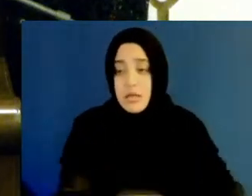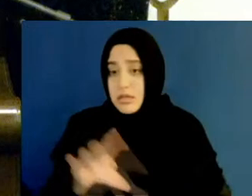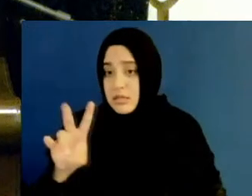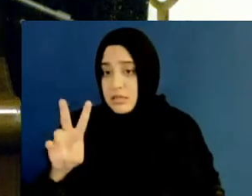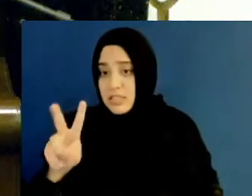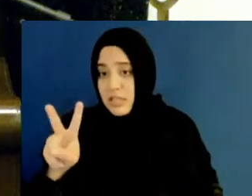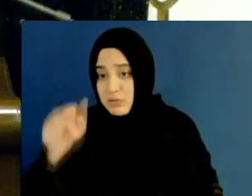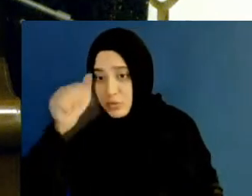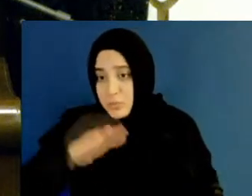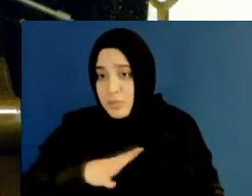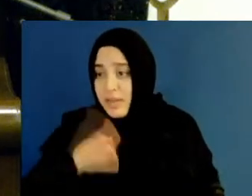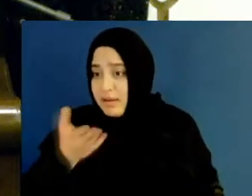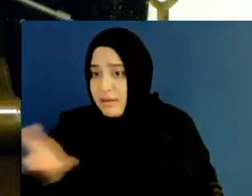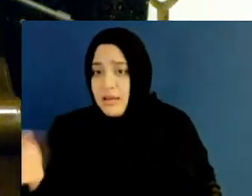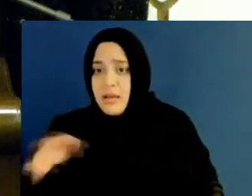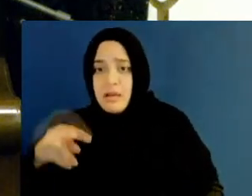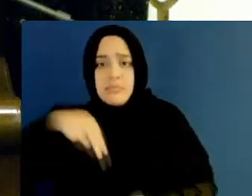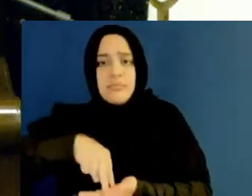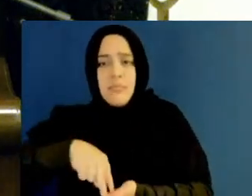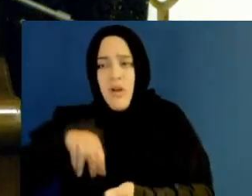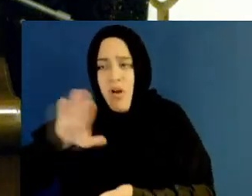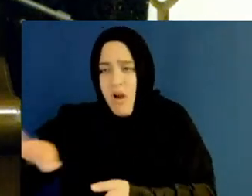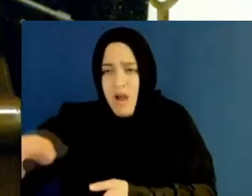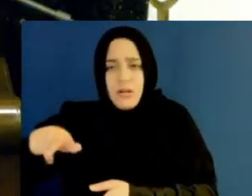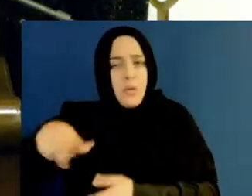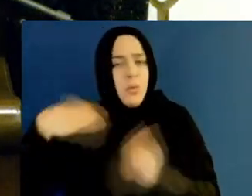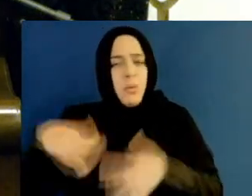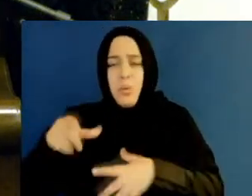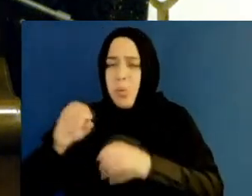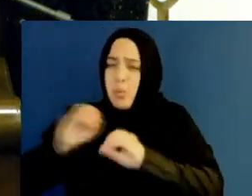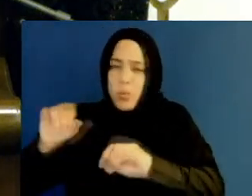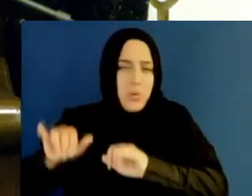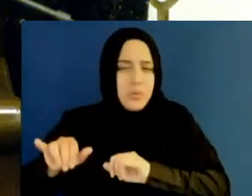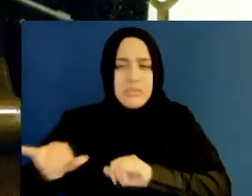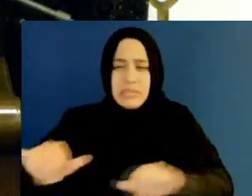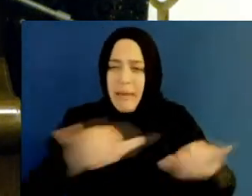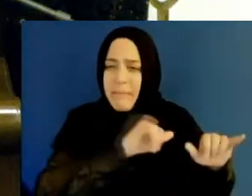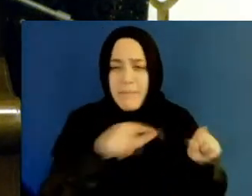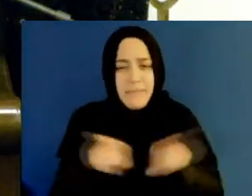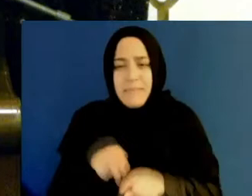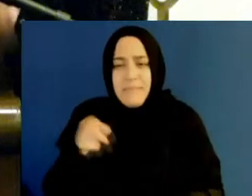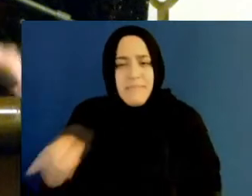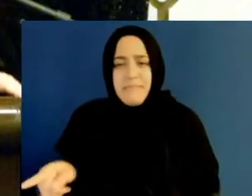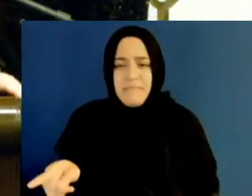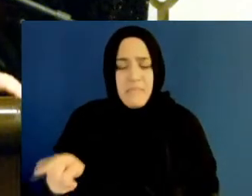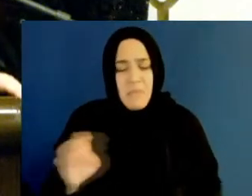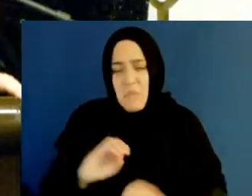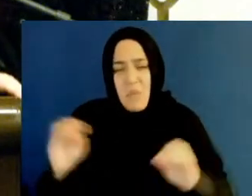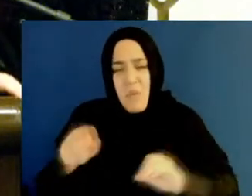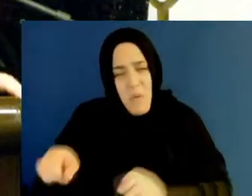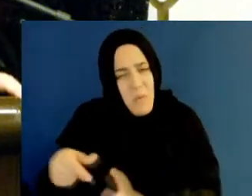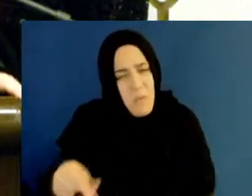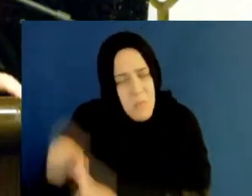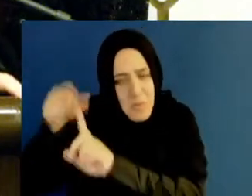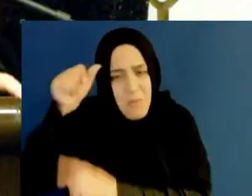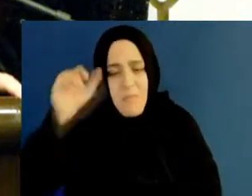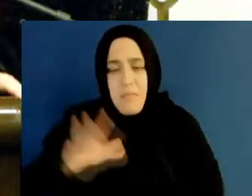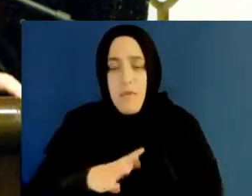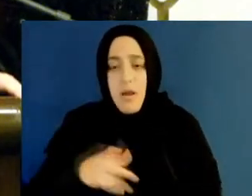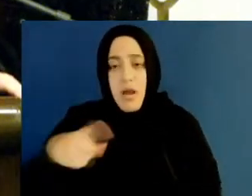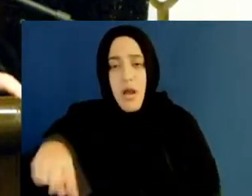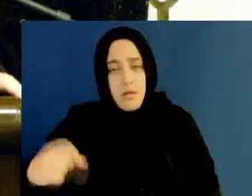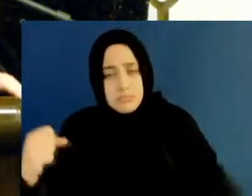seen, stand up in battle against them for more than 8 to 9 hours. Sayyidina